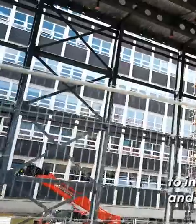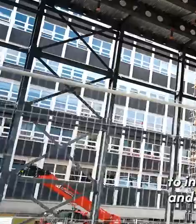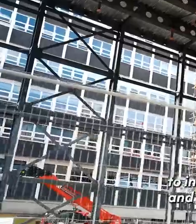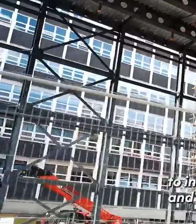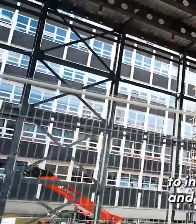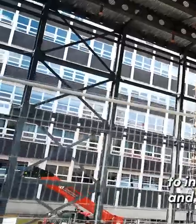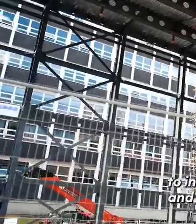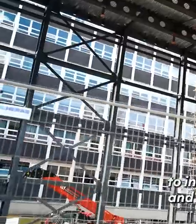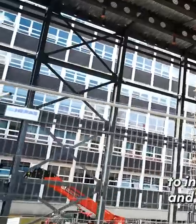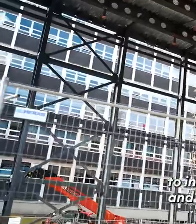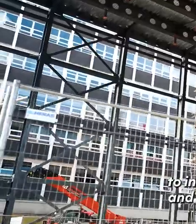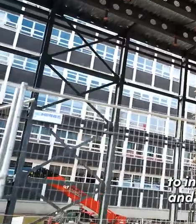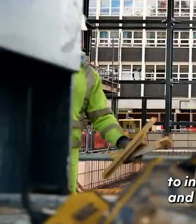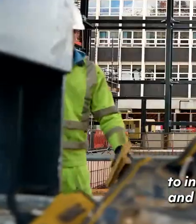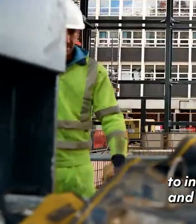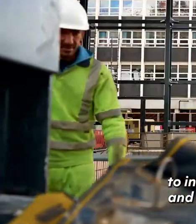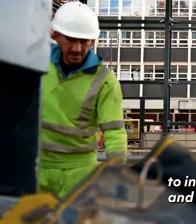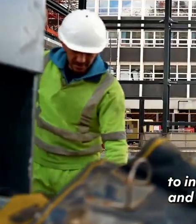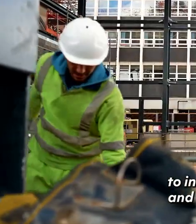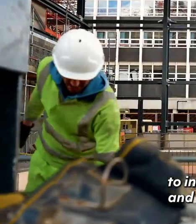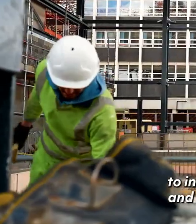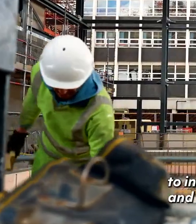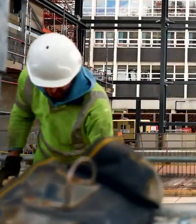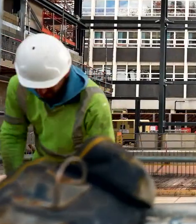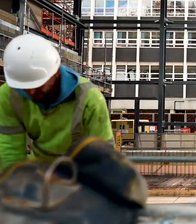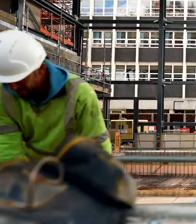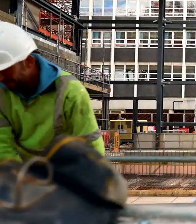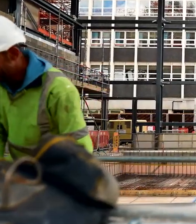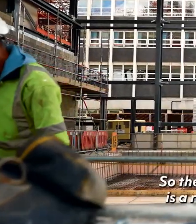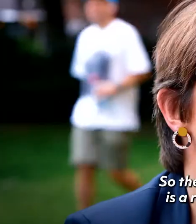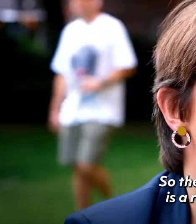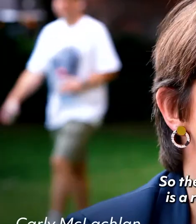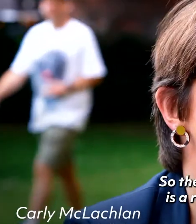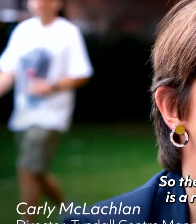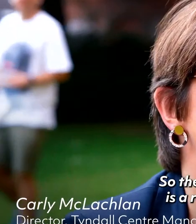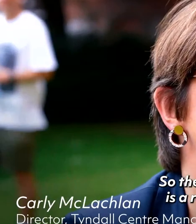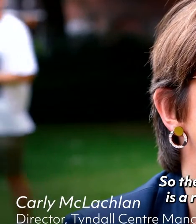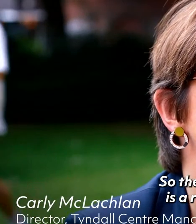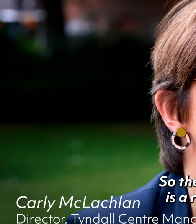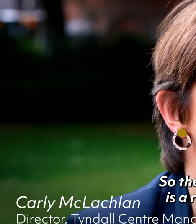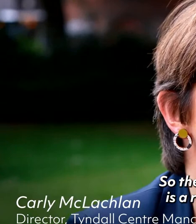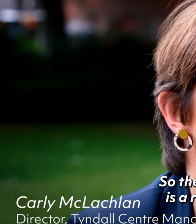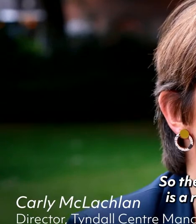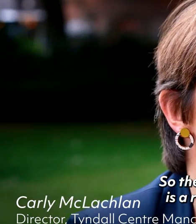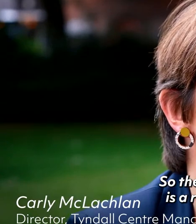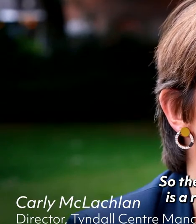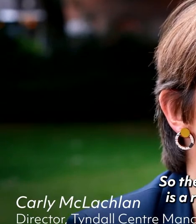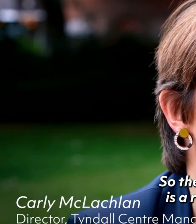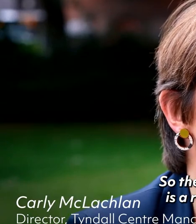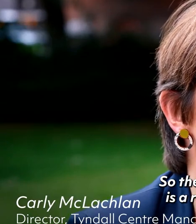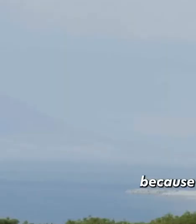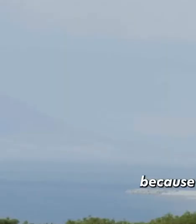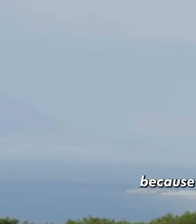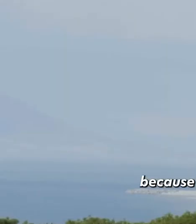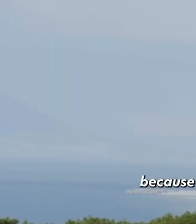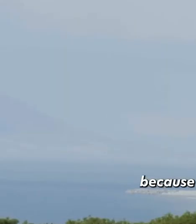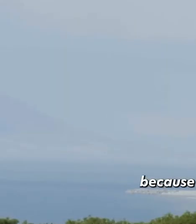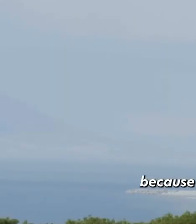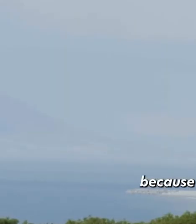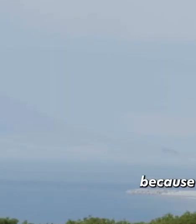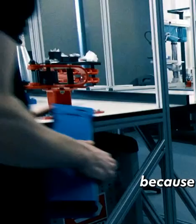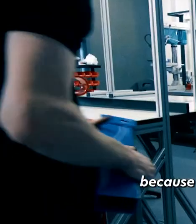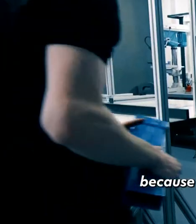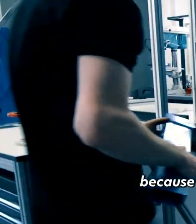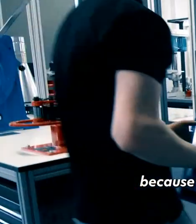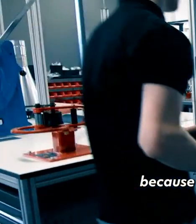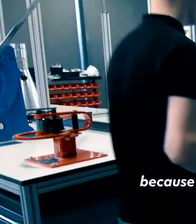to innovate much more quickly and bring things to the market. So the Energy Innovation Agency is a really exciting development because it's bringing